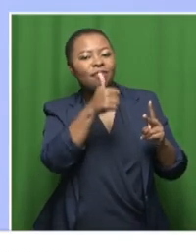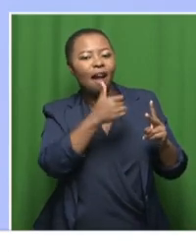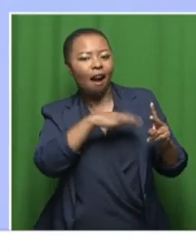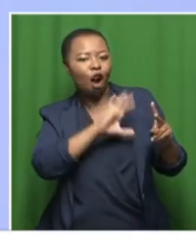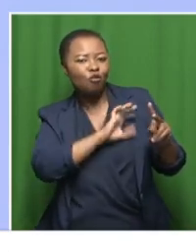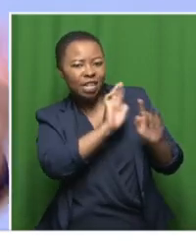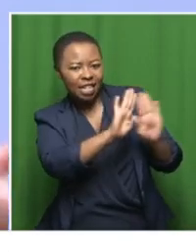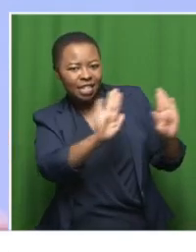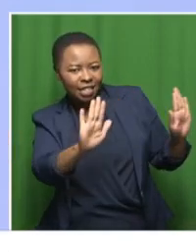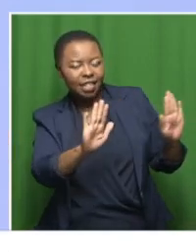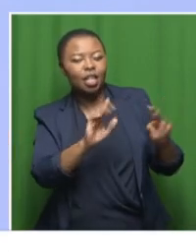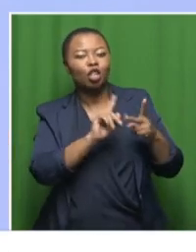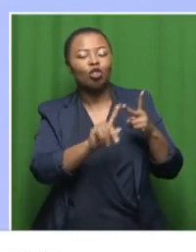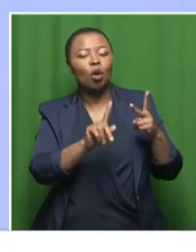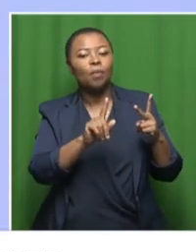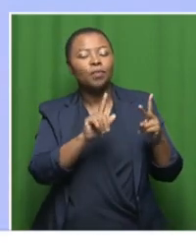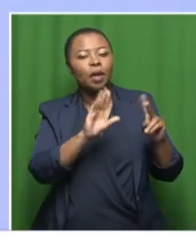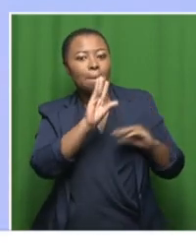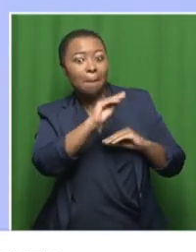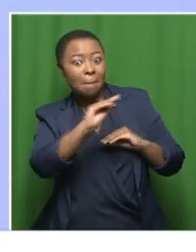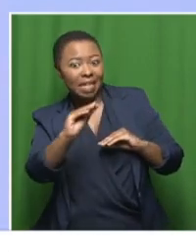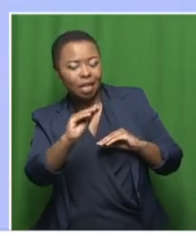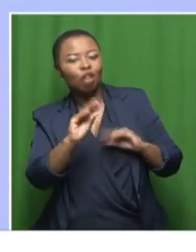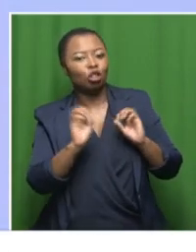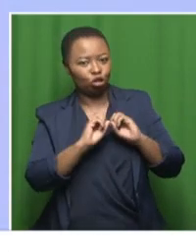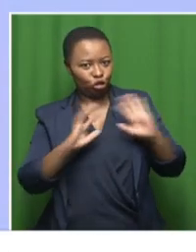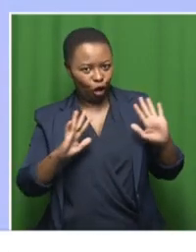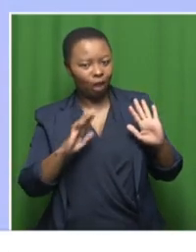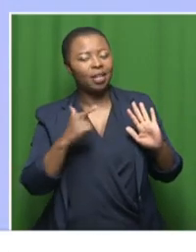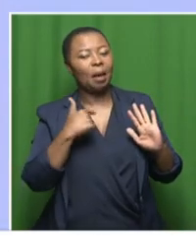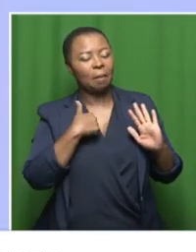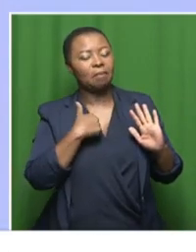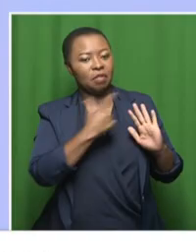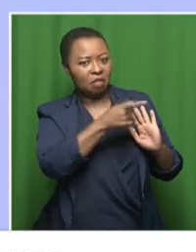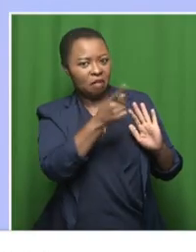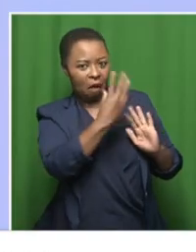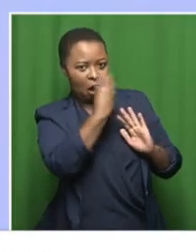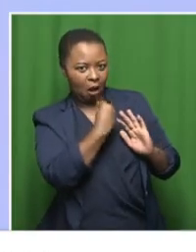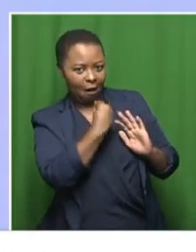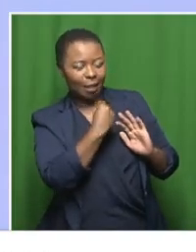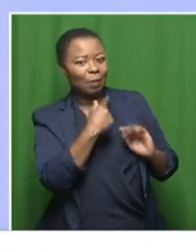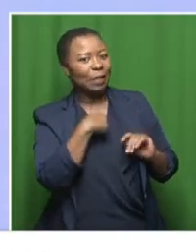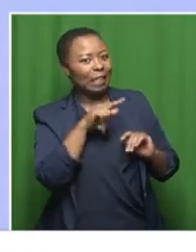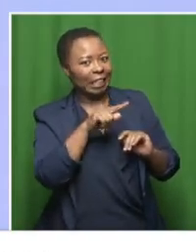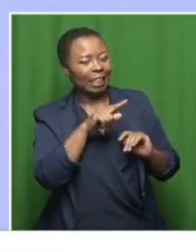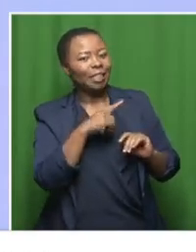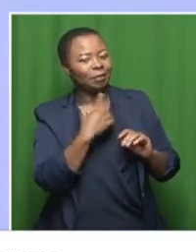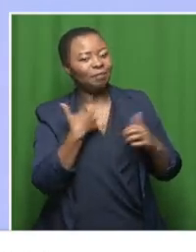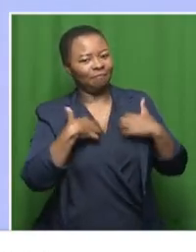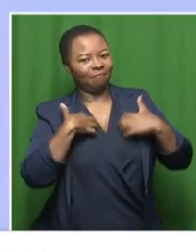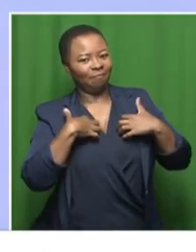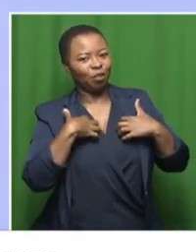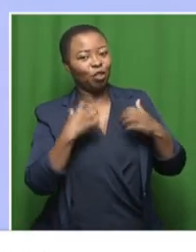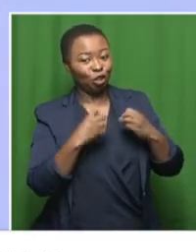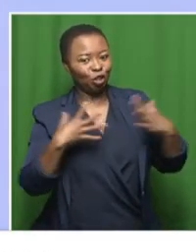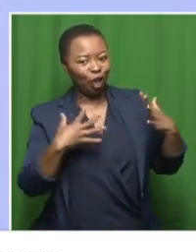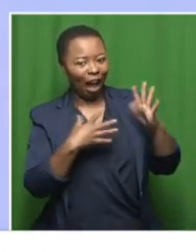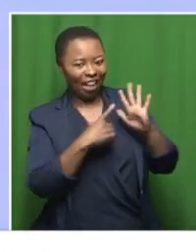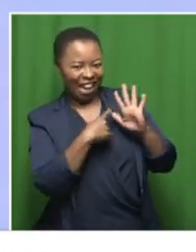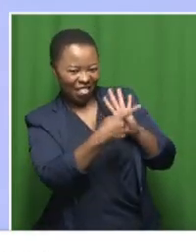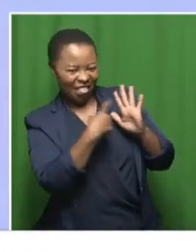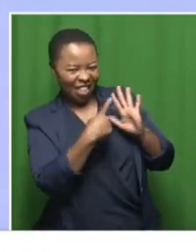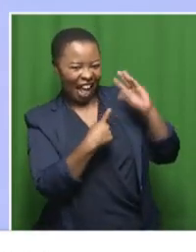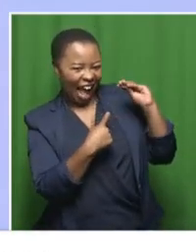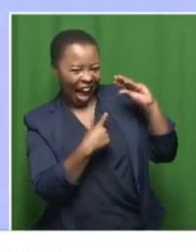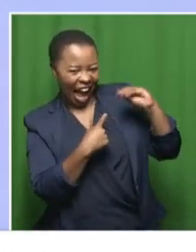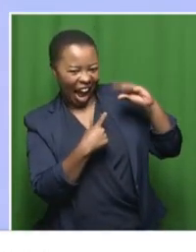And then they asked me to please start puppeteering for them. Okay. And that's where the bug bit me to for these ones who can